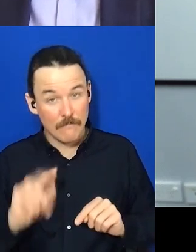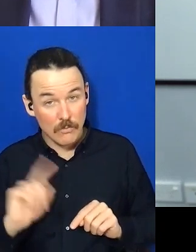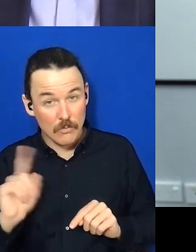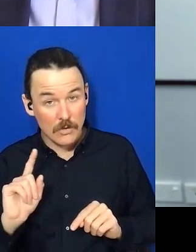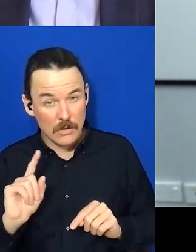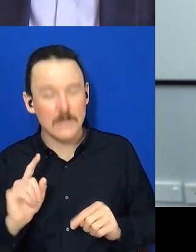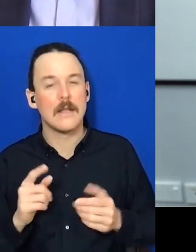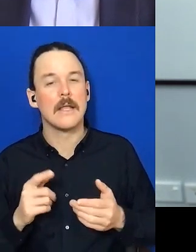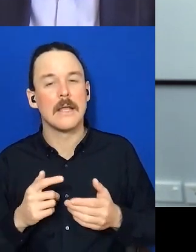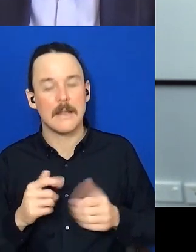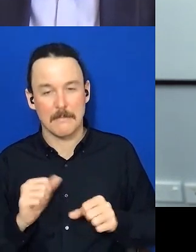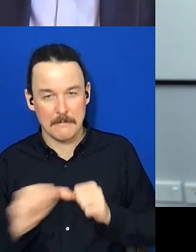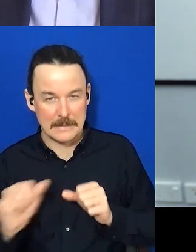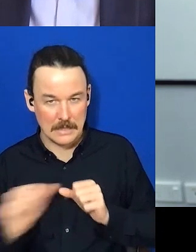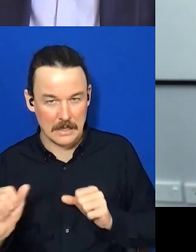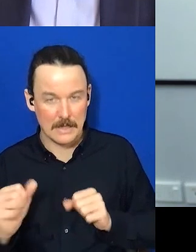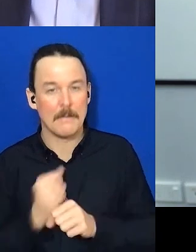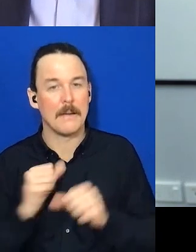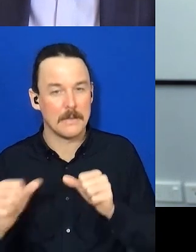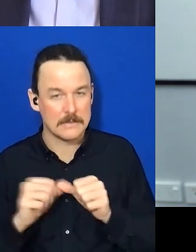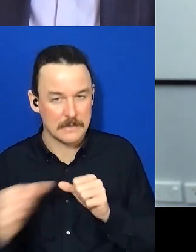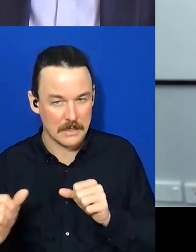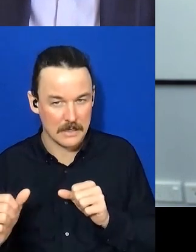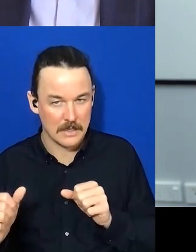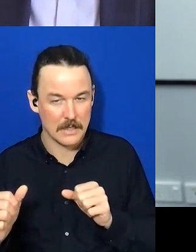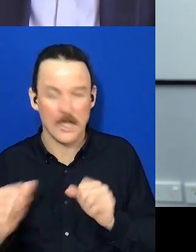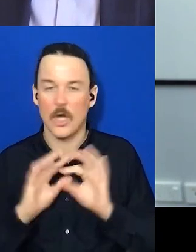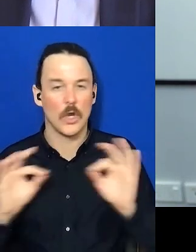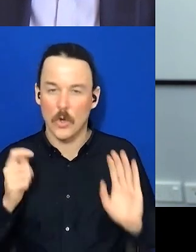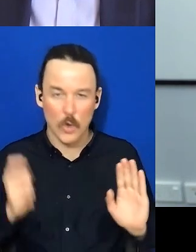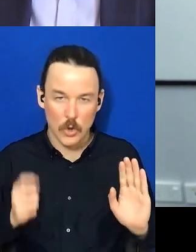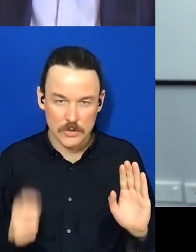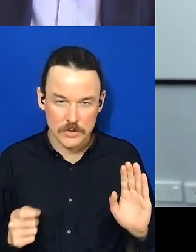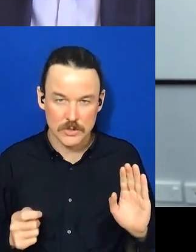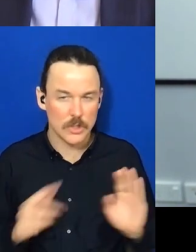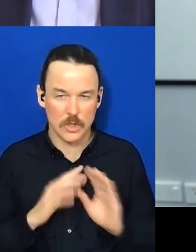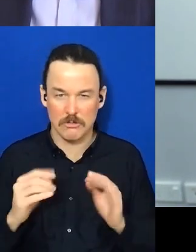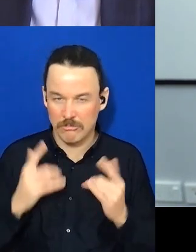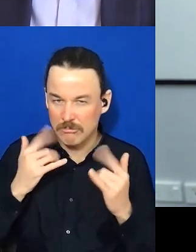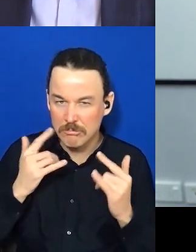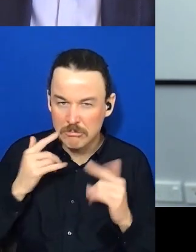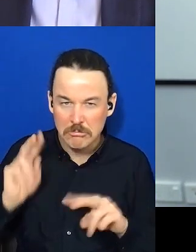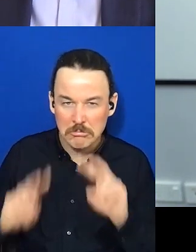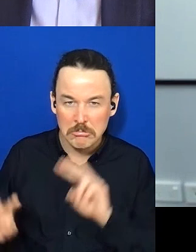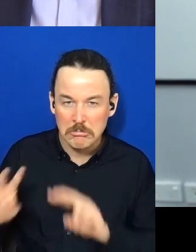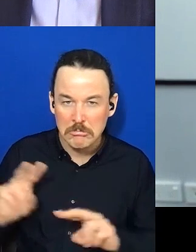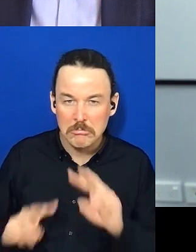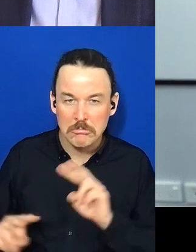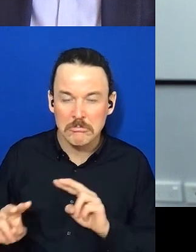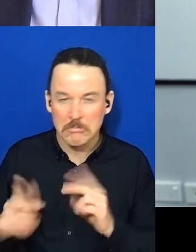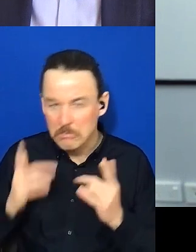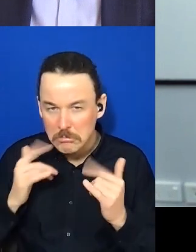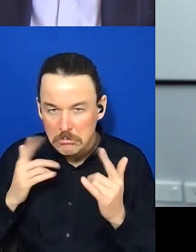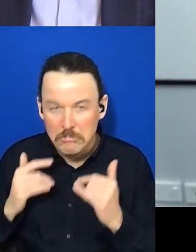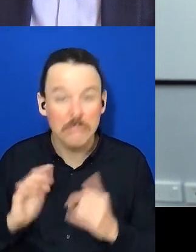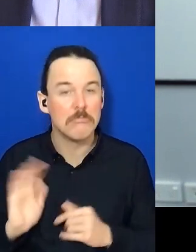me, and that was about bringing humanity back into our systems. You know, we're kind of thinking of punishment.